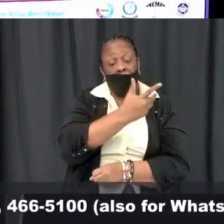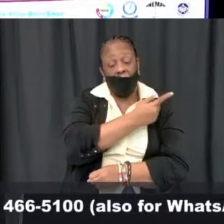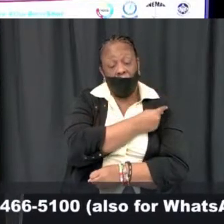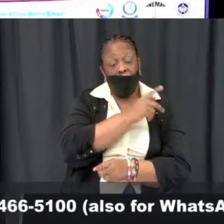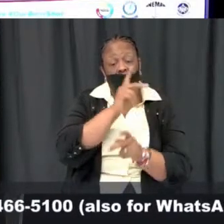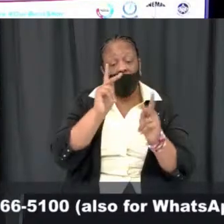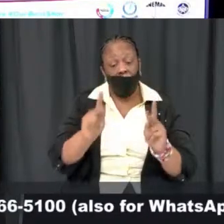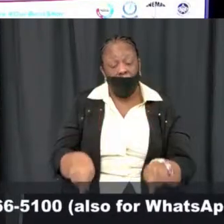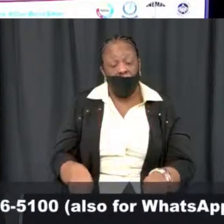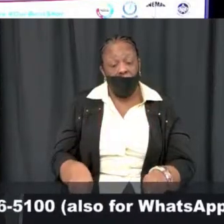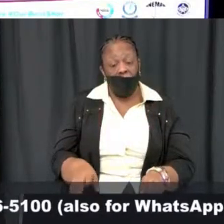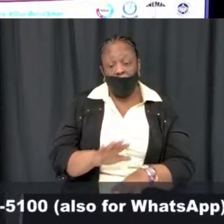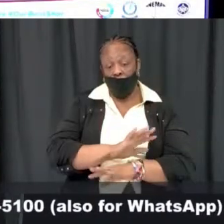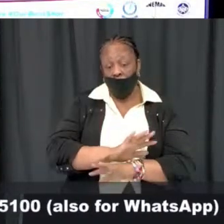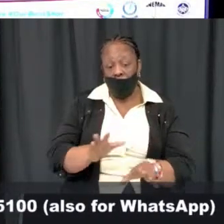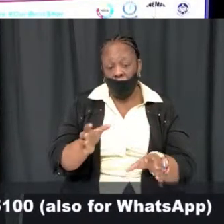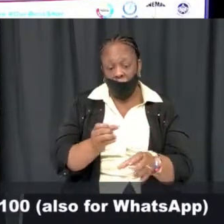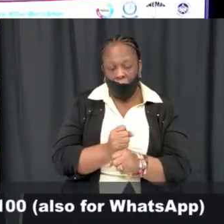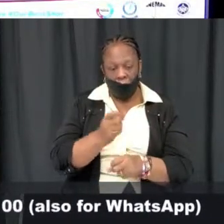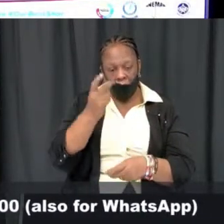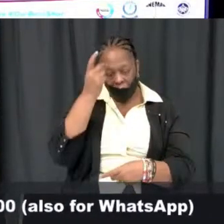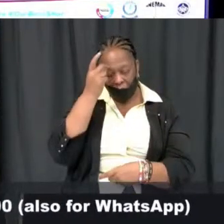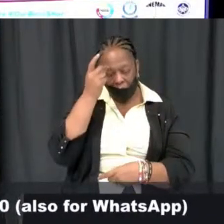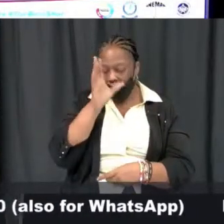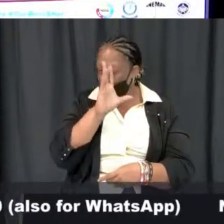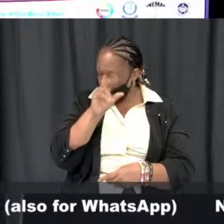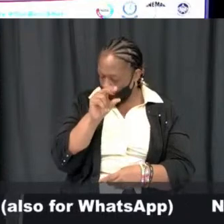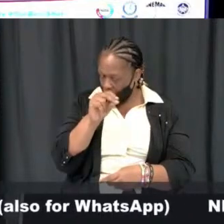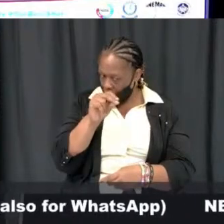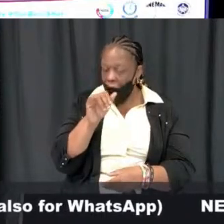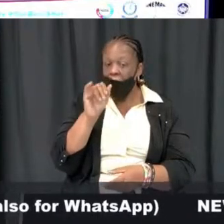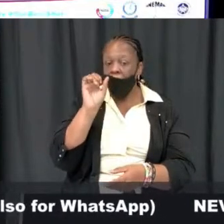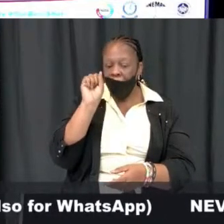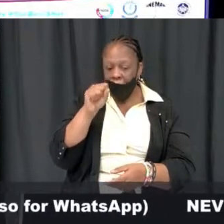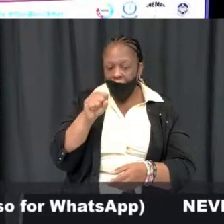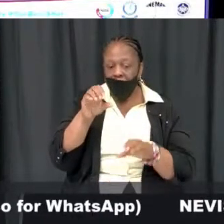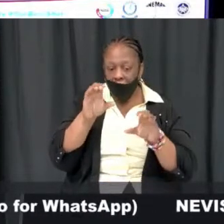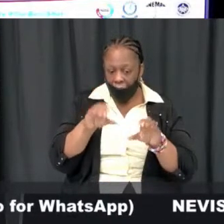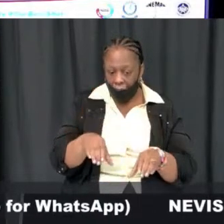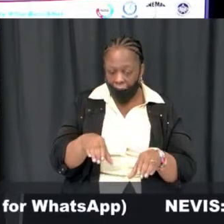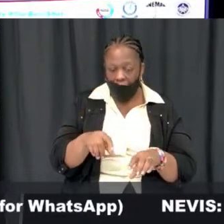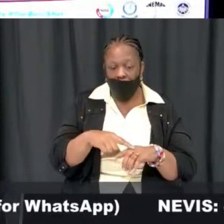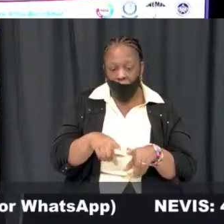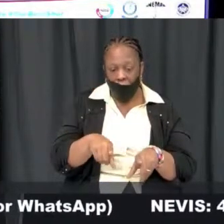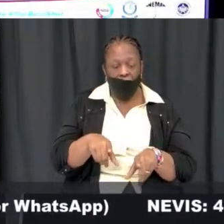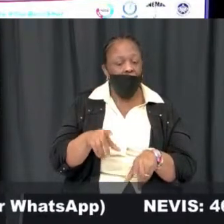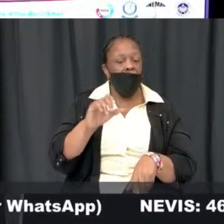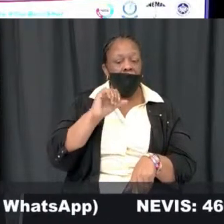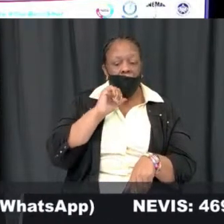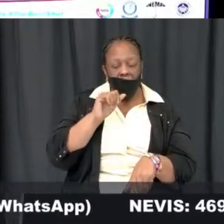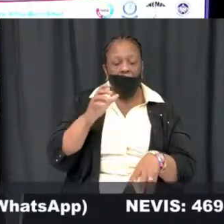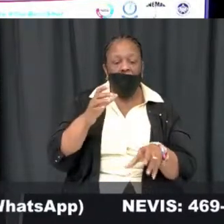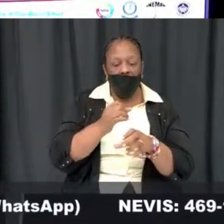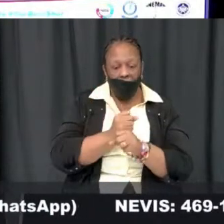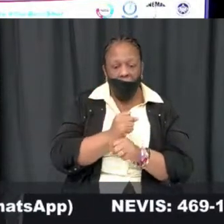fully vaccinated, the chances are you would not have severe disease, you would not be hospitalized, and you would not die.